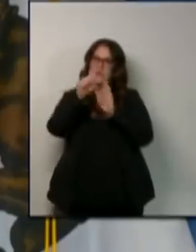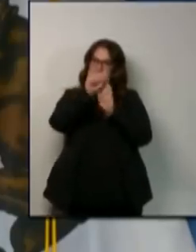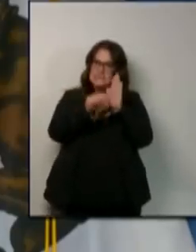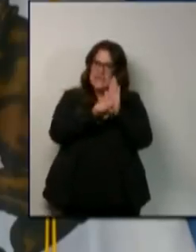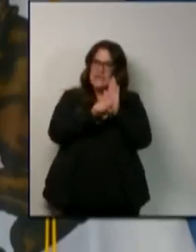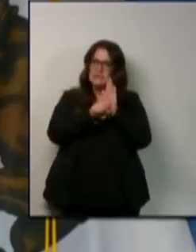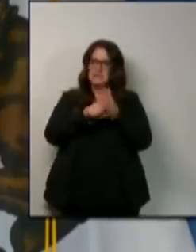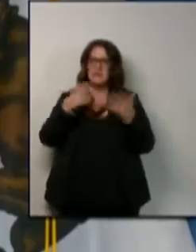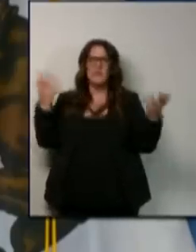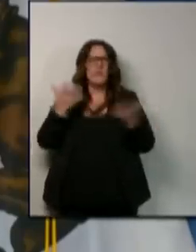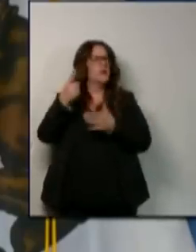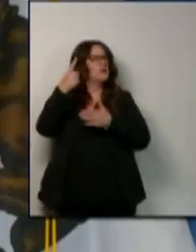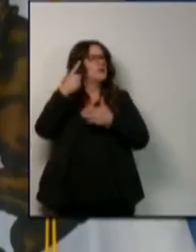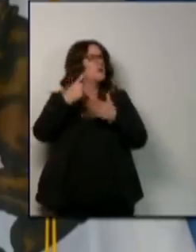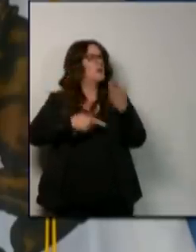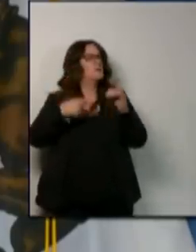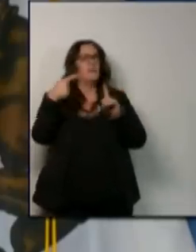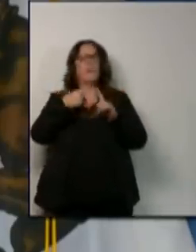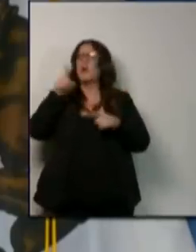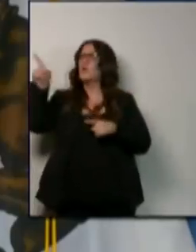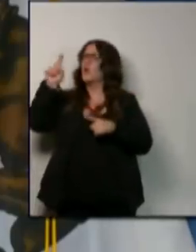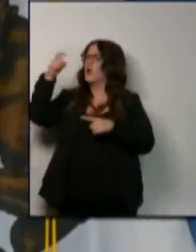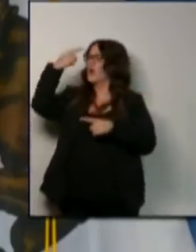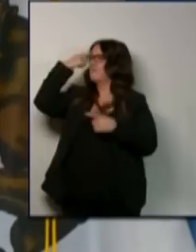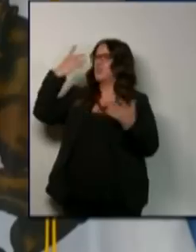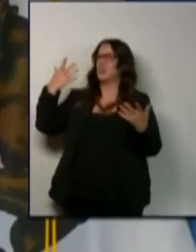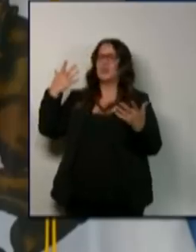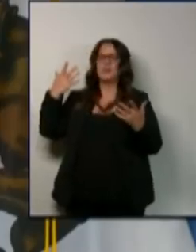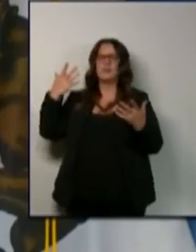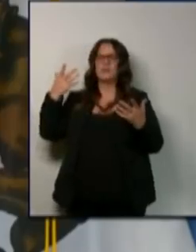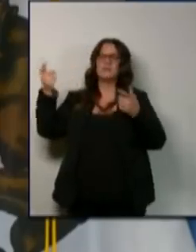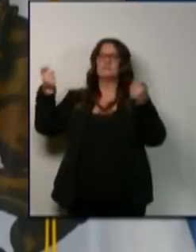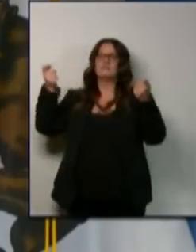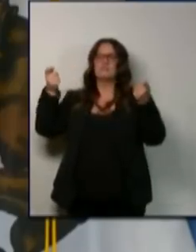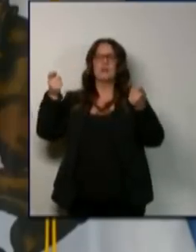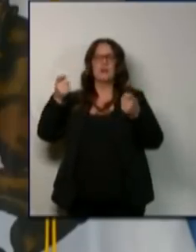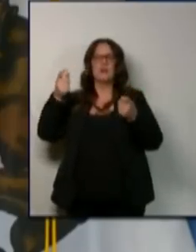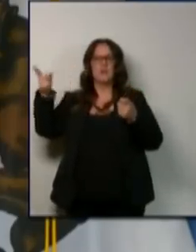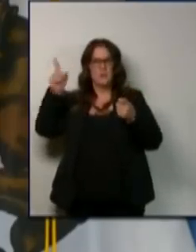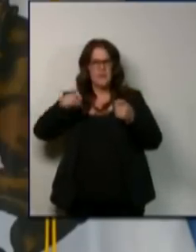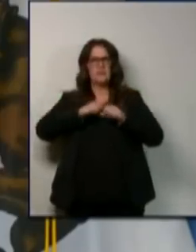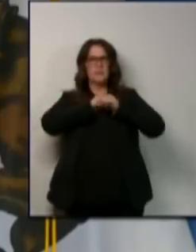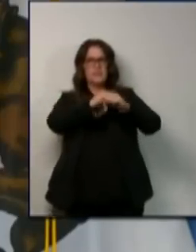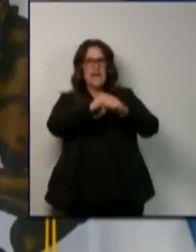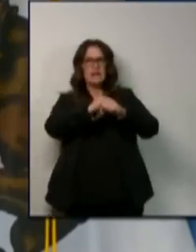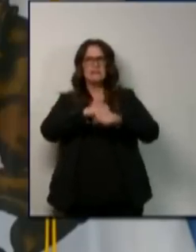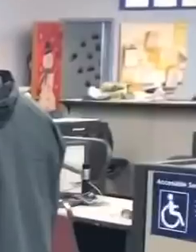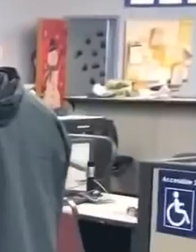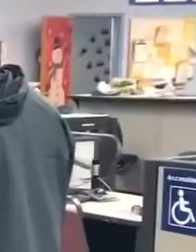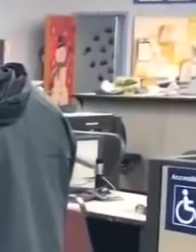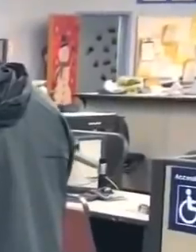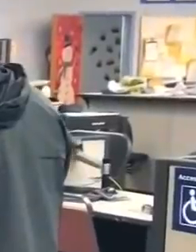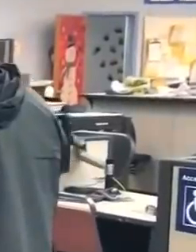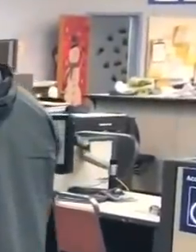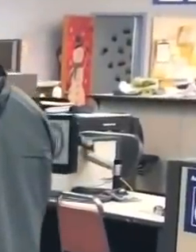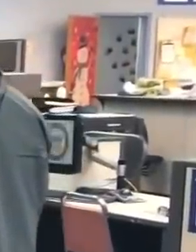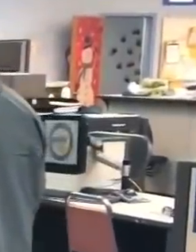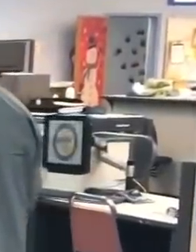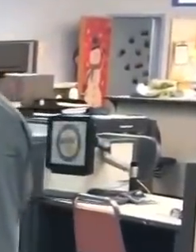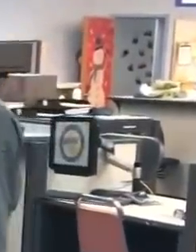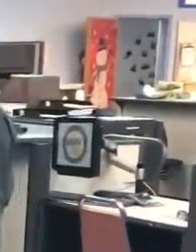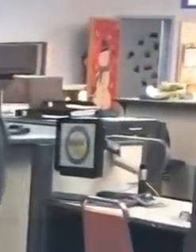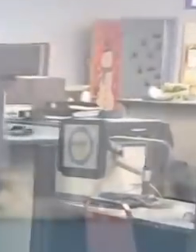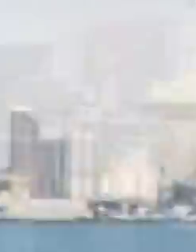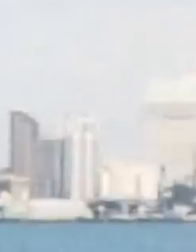the point of government, if not to protect people, their safety, and the well-being